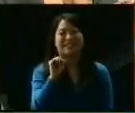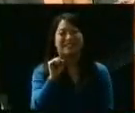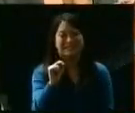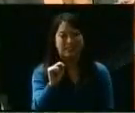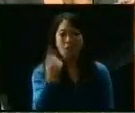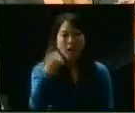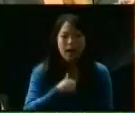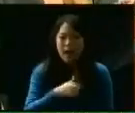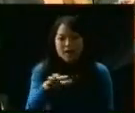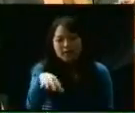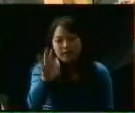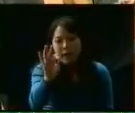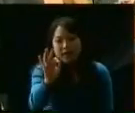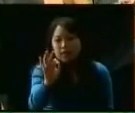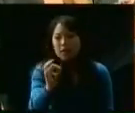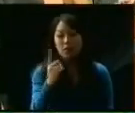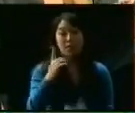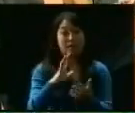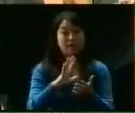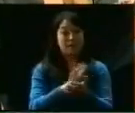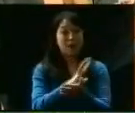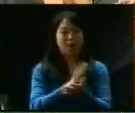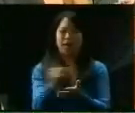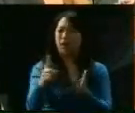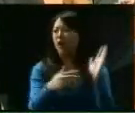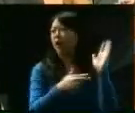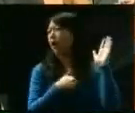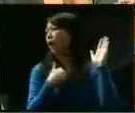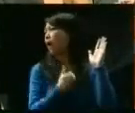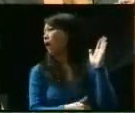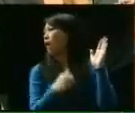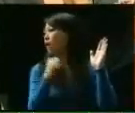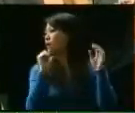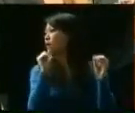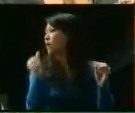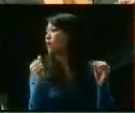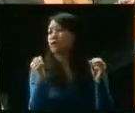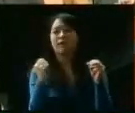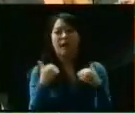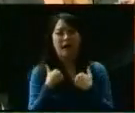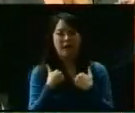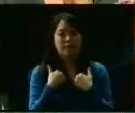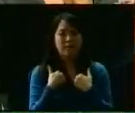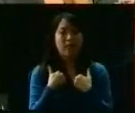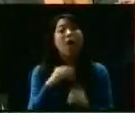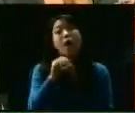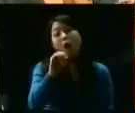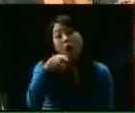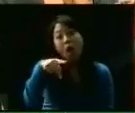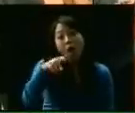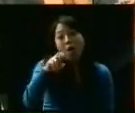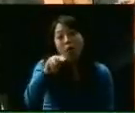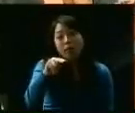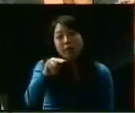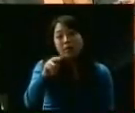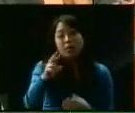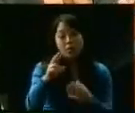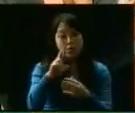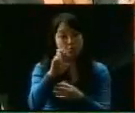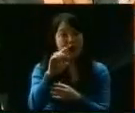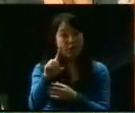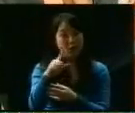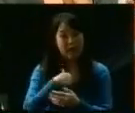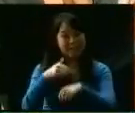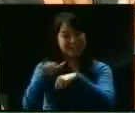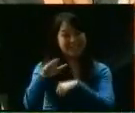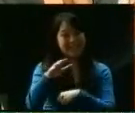on one of them. I actually took one of these documents they swore up and down to me didn't exist, sent an open records request to the Solid Waste Department. They sent me